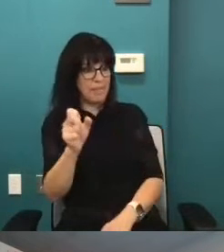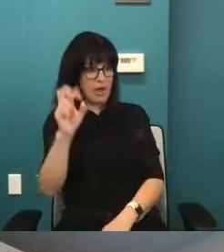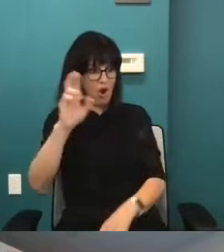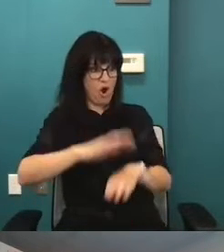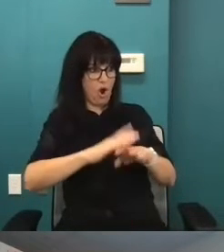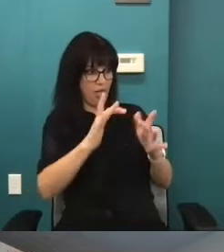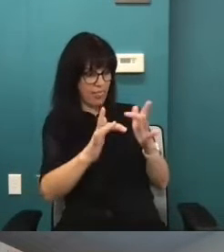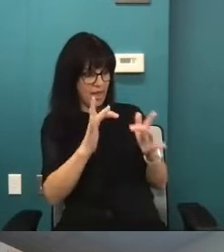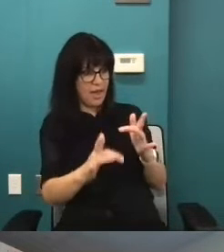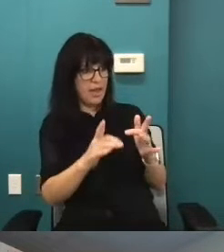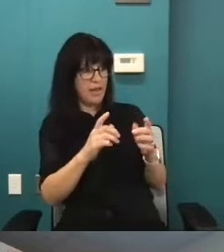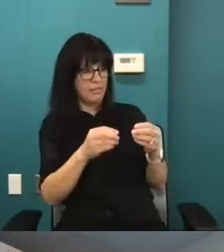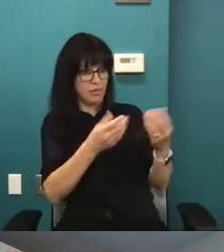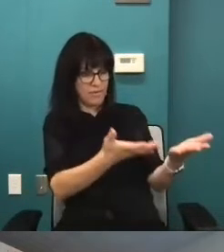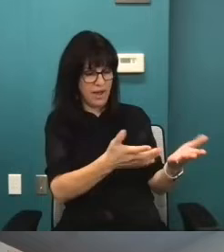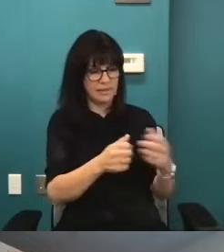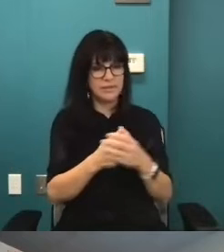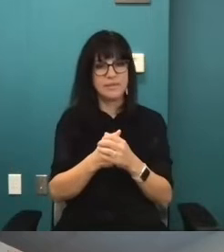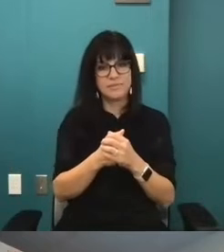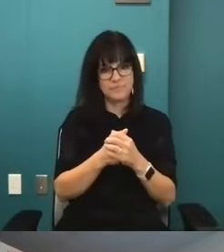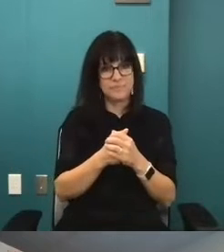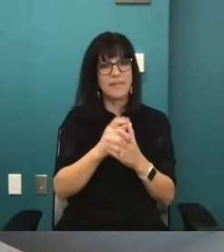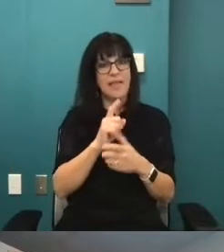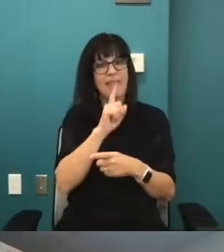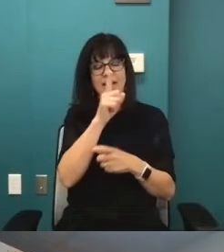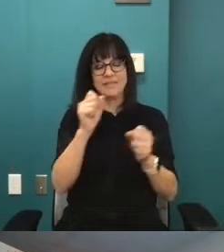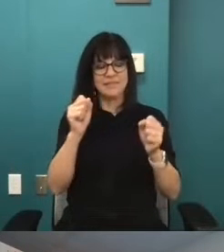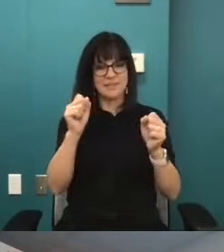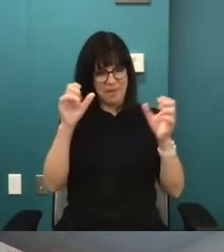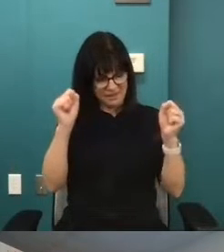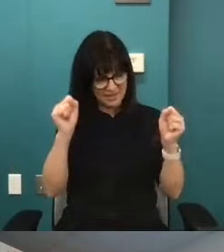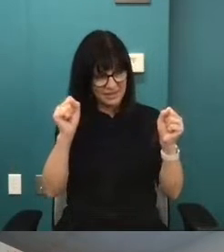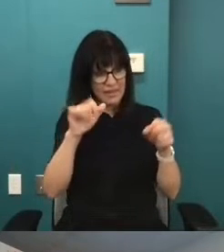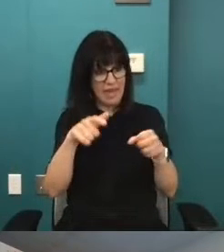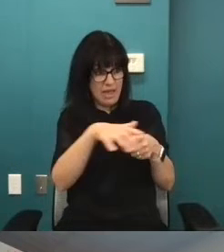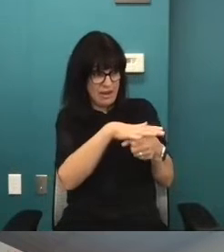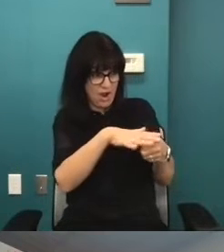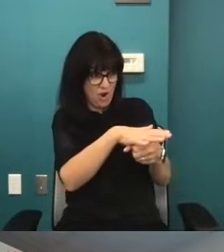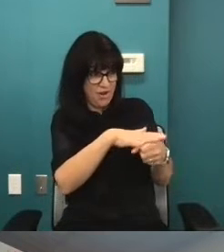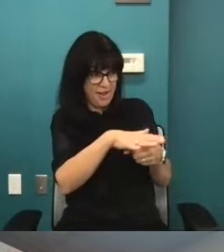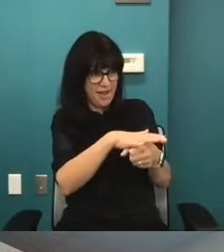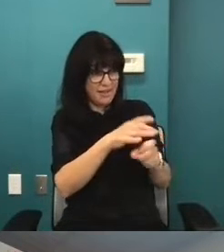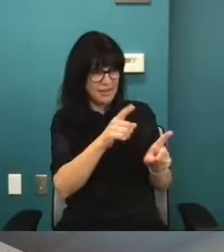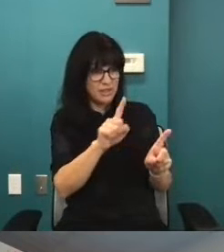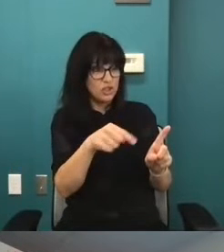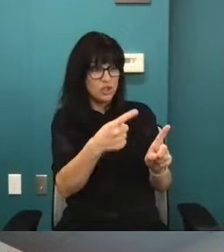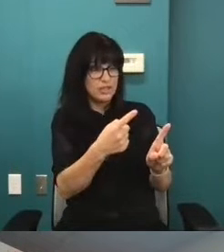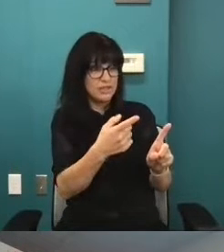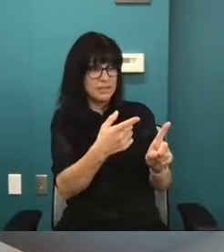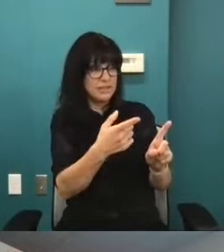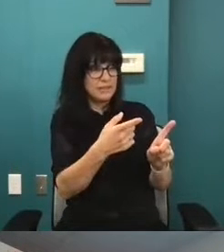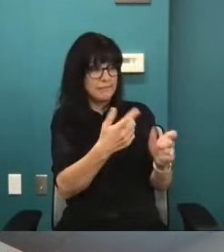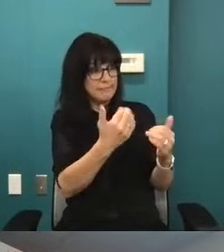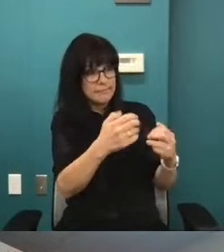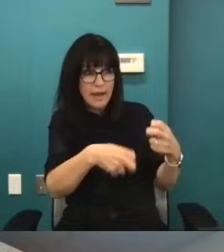internet. And that's really, really amazing, because in that area, it's just been extremely hard to